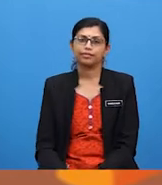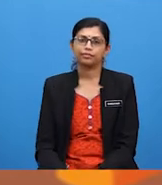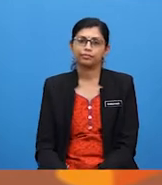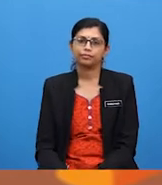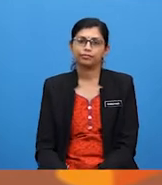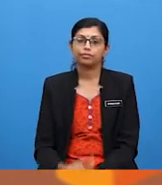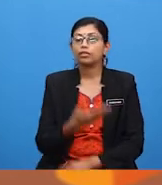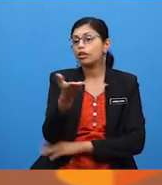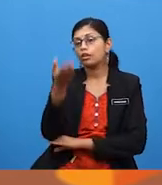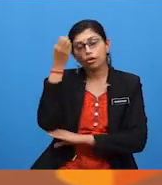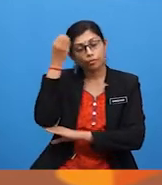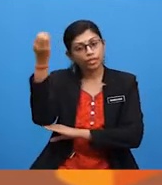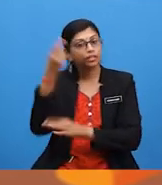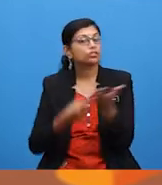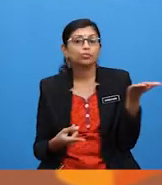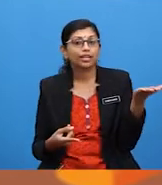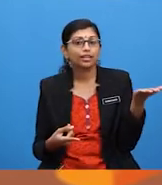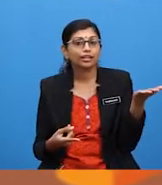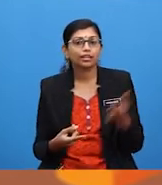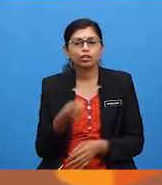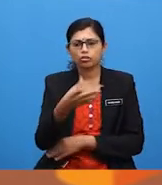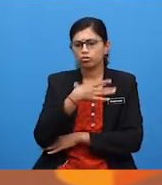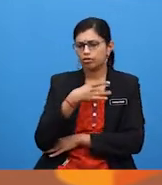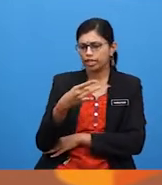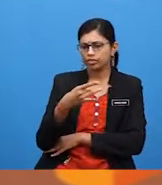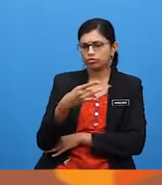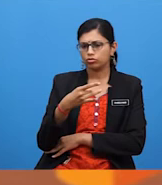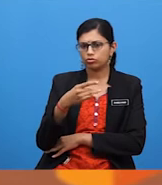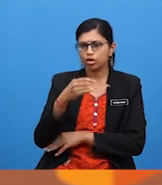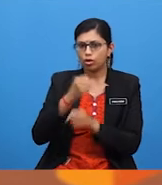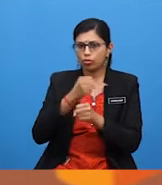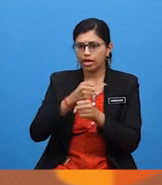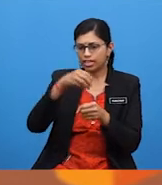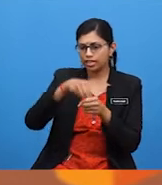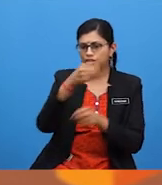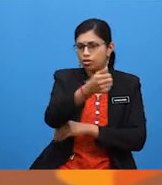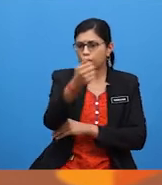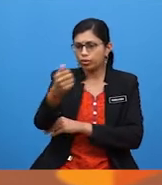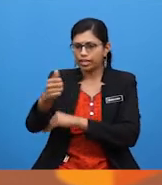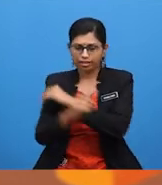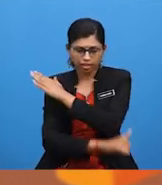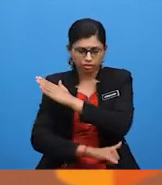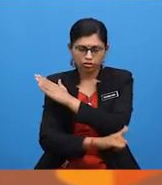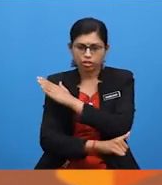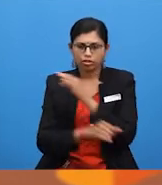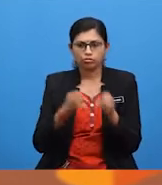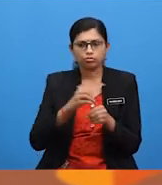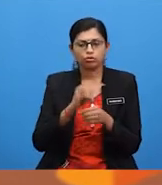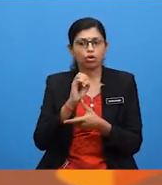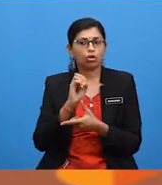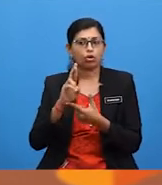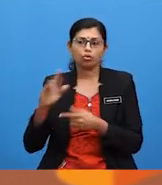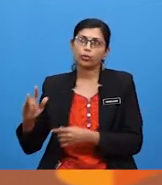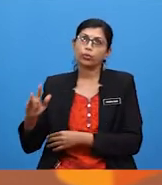What about your opinion? Would you prefer to find a job in your own country or a